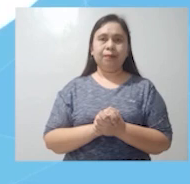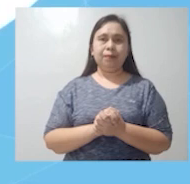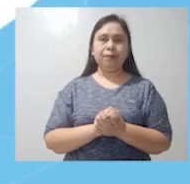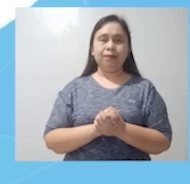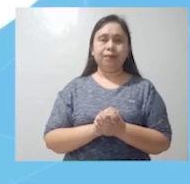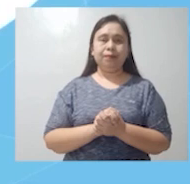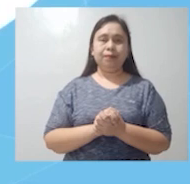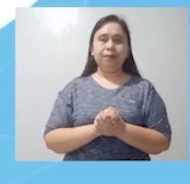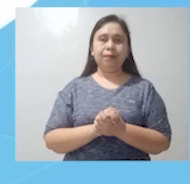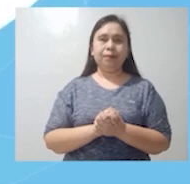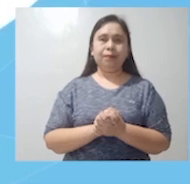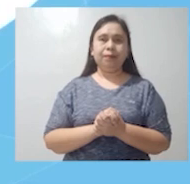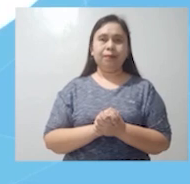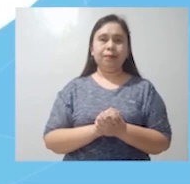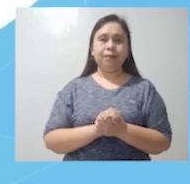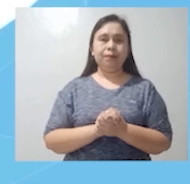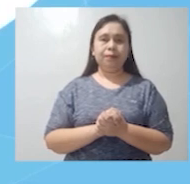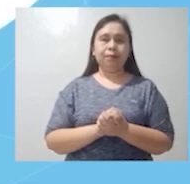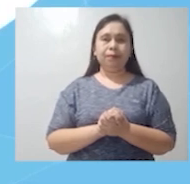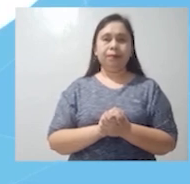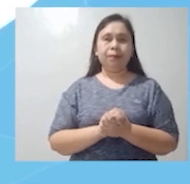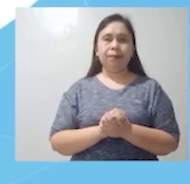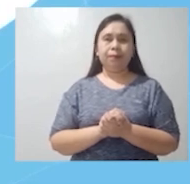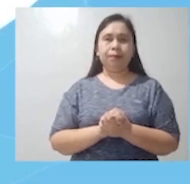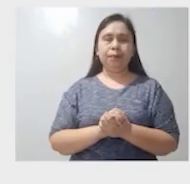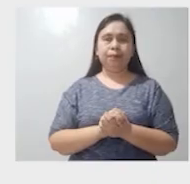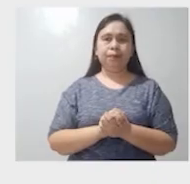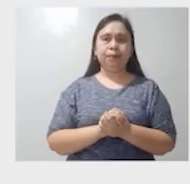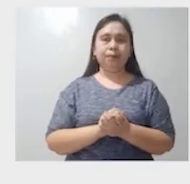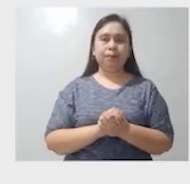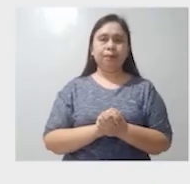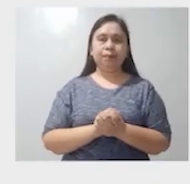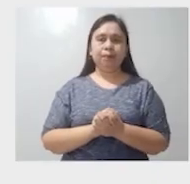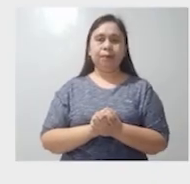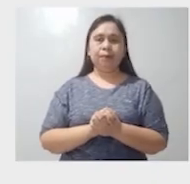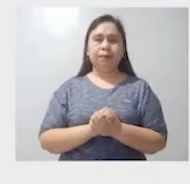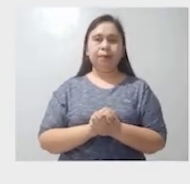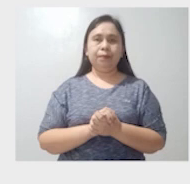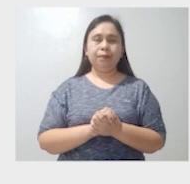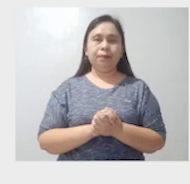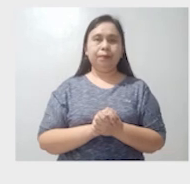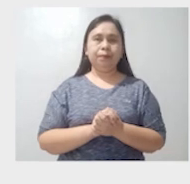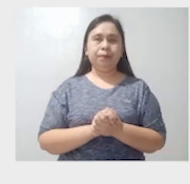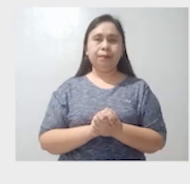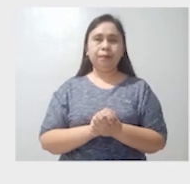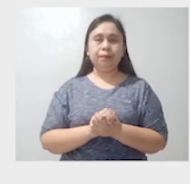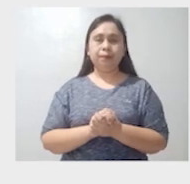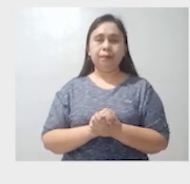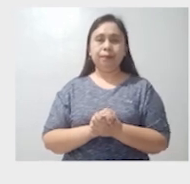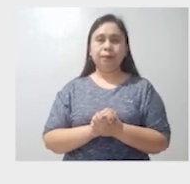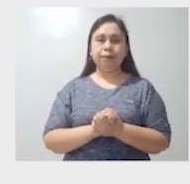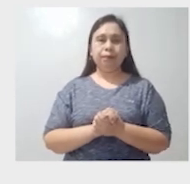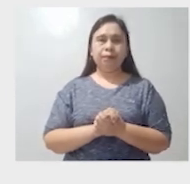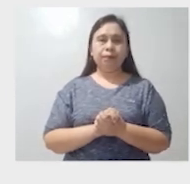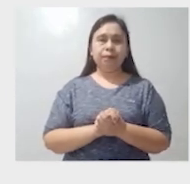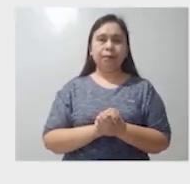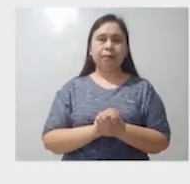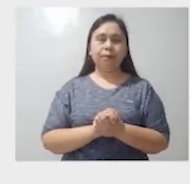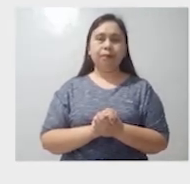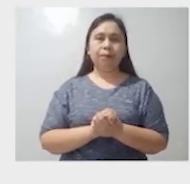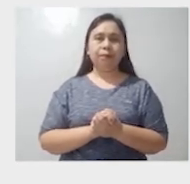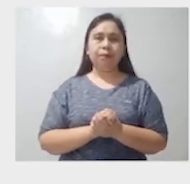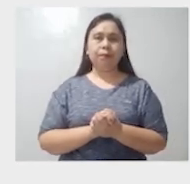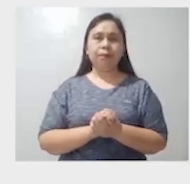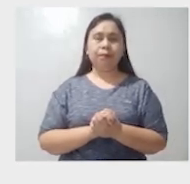is considered a physical change. This triangle summarizes how matter can move from one phase to another. The